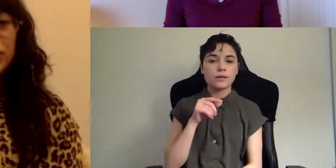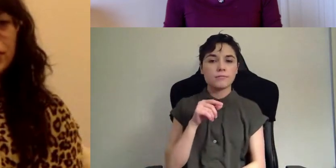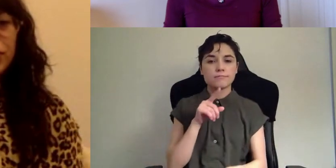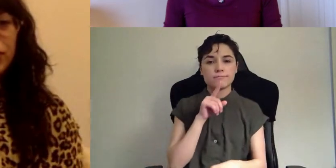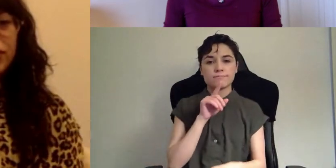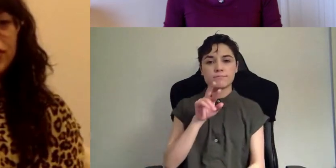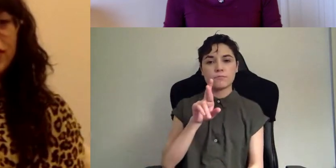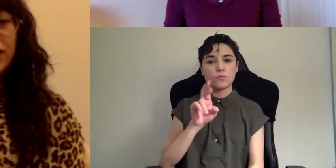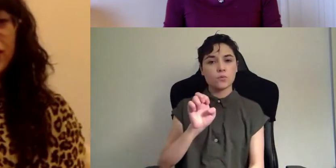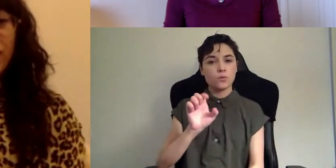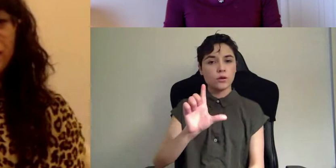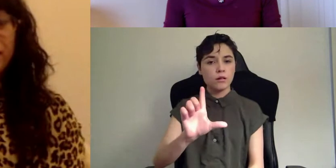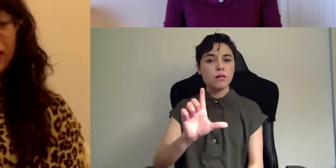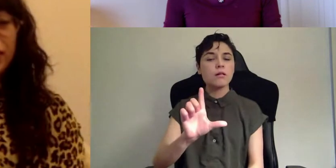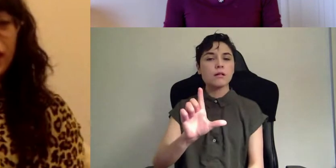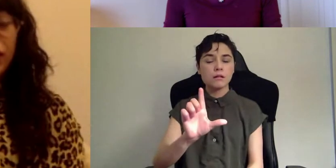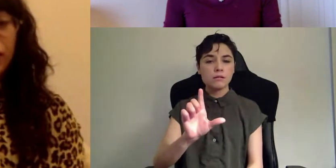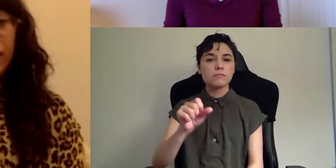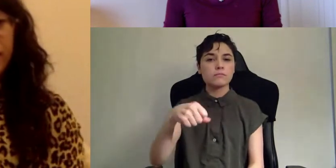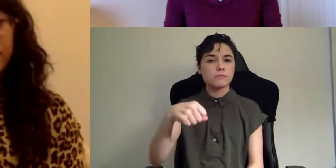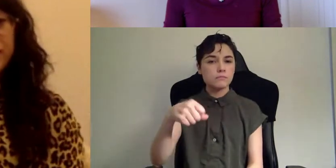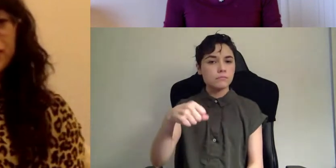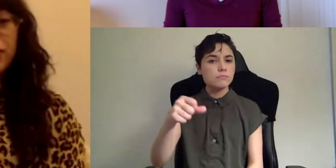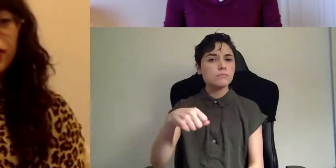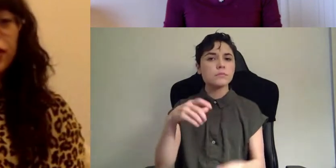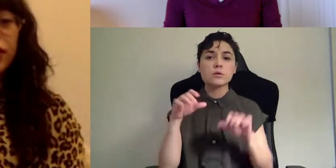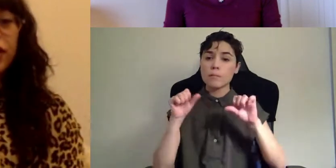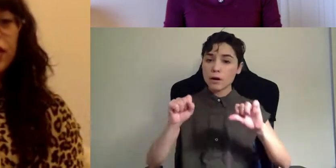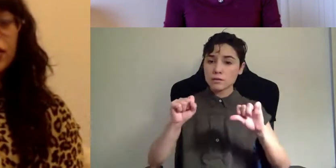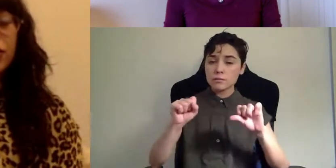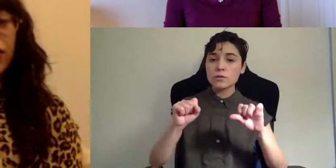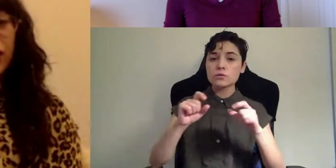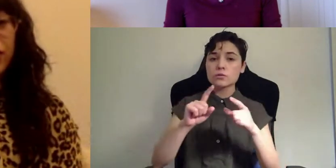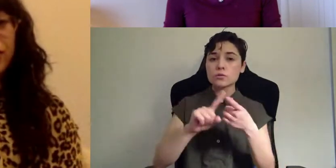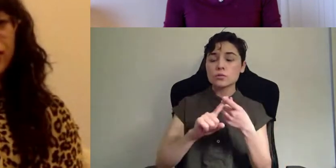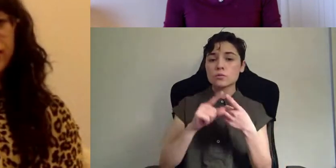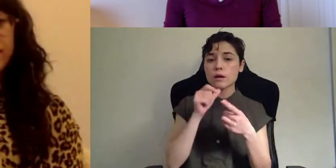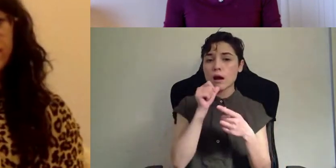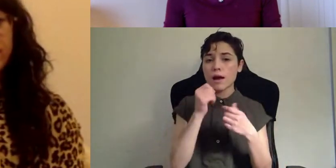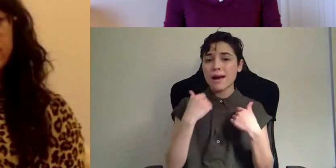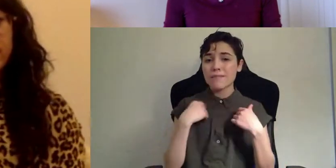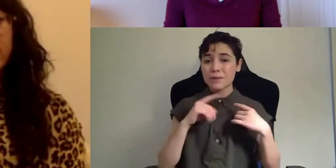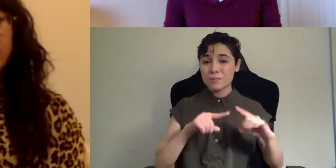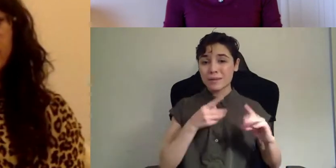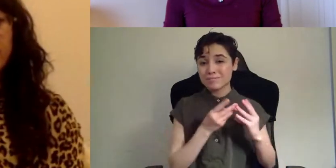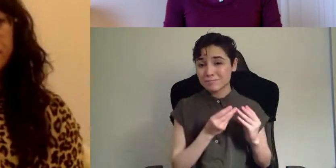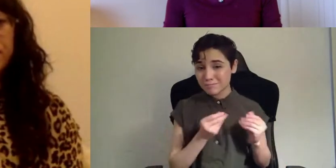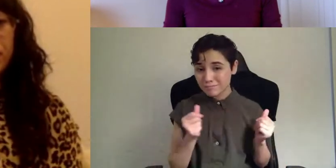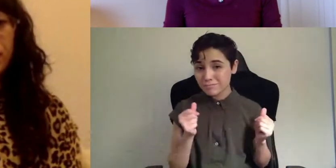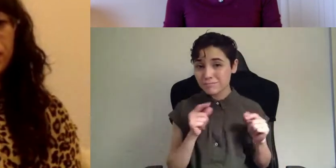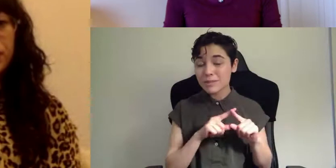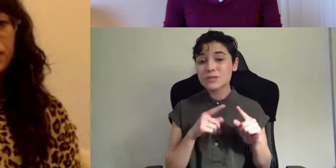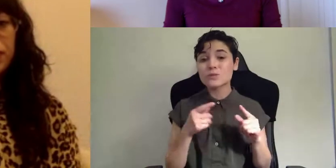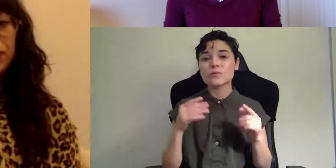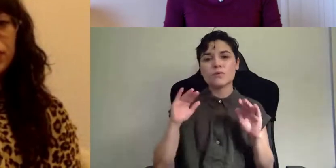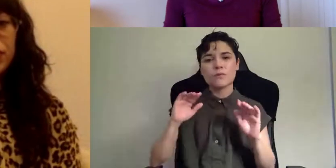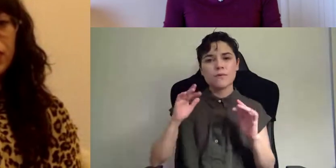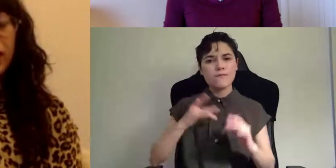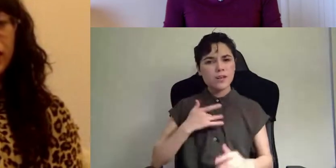it's possible to not make the pain go away, but to feel everything alongside the pain.